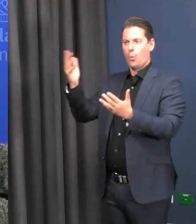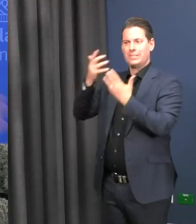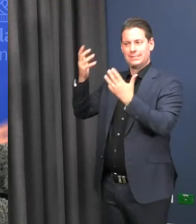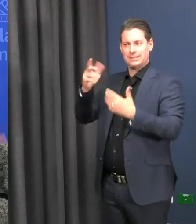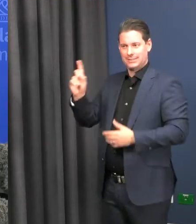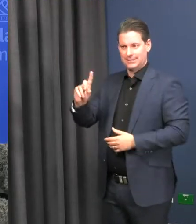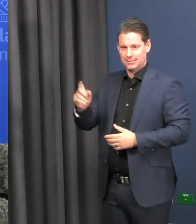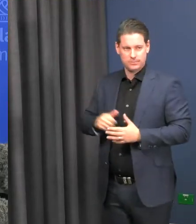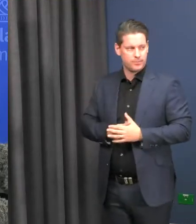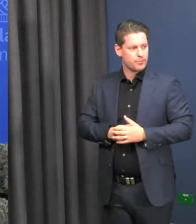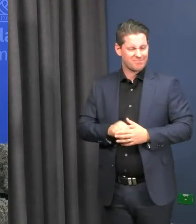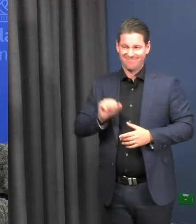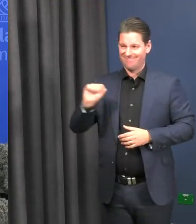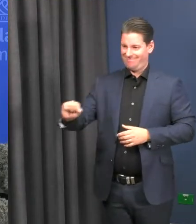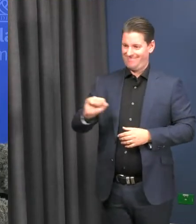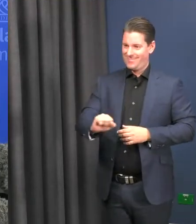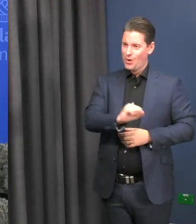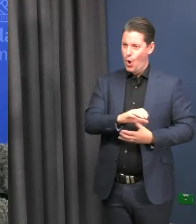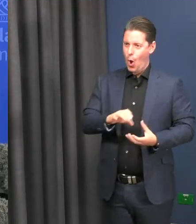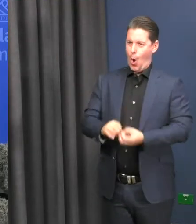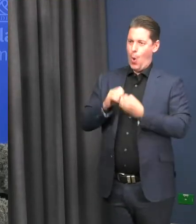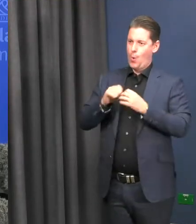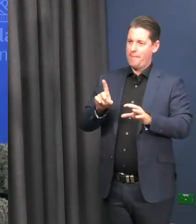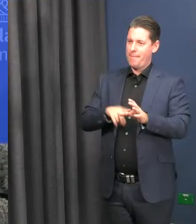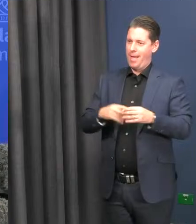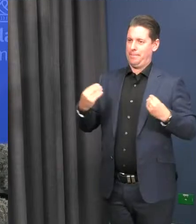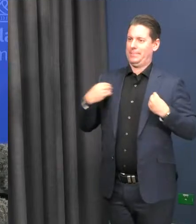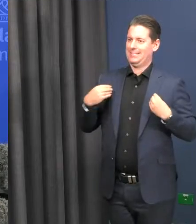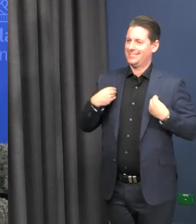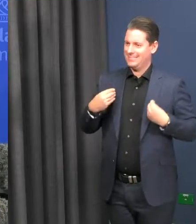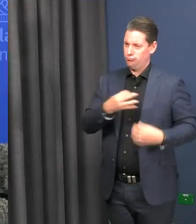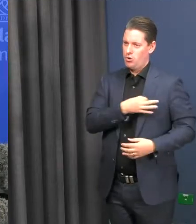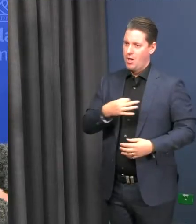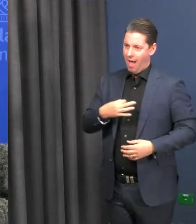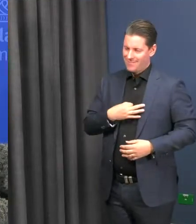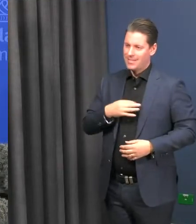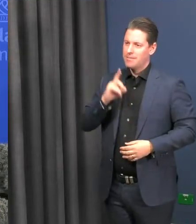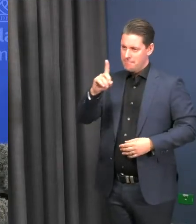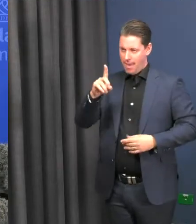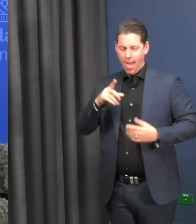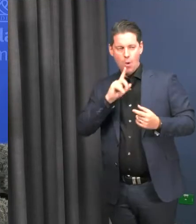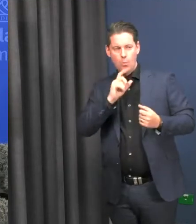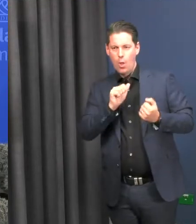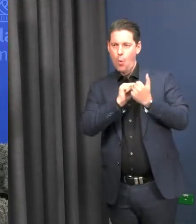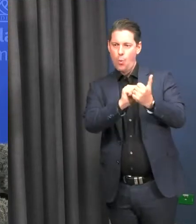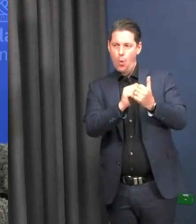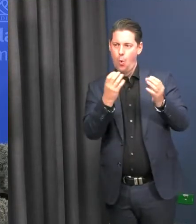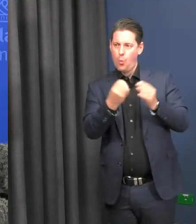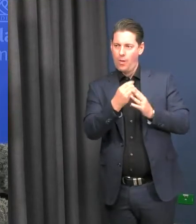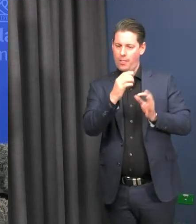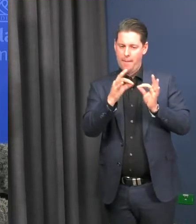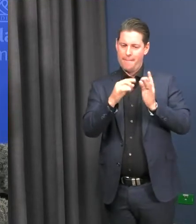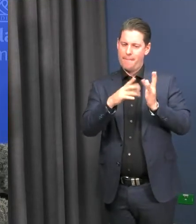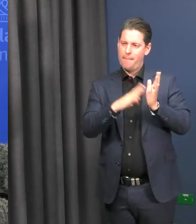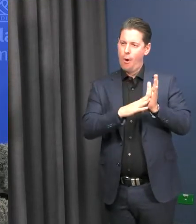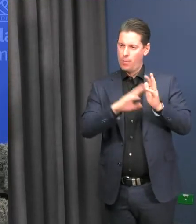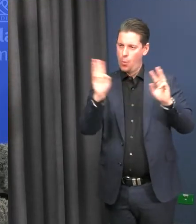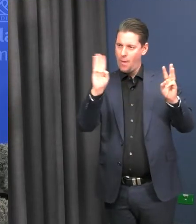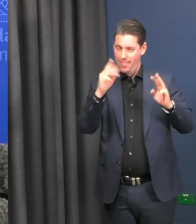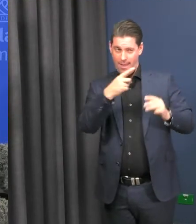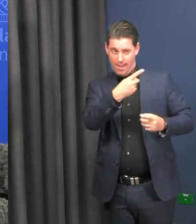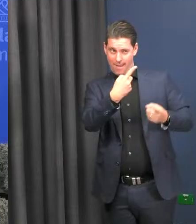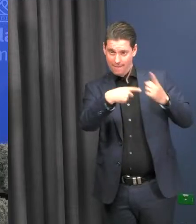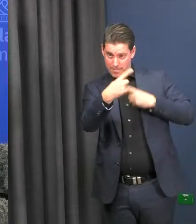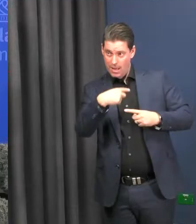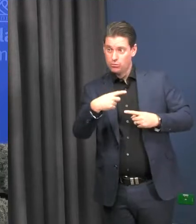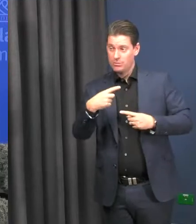by they're private entities, but they will work with the Bureau to get that information. So, as Matt's updated, that'll be done based on as